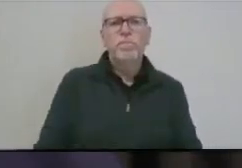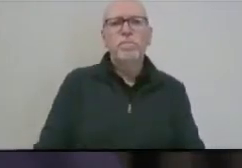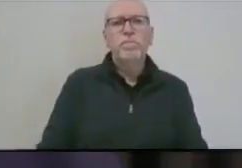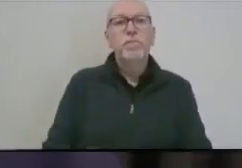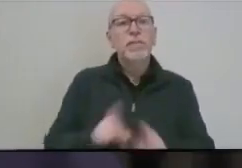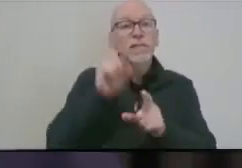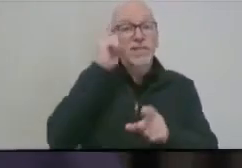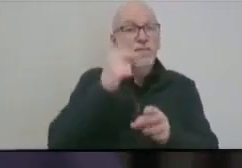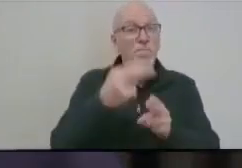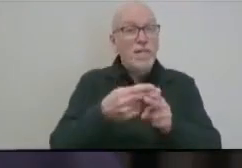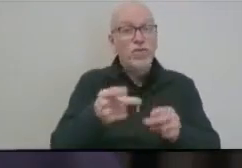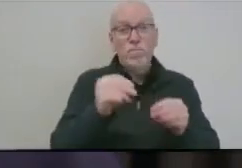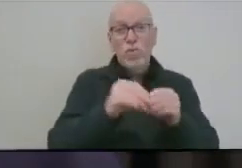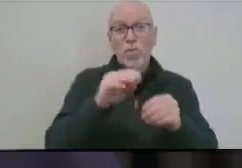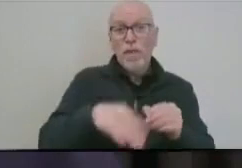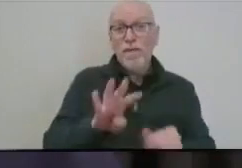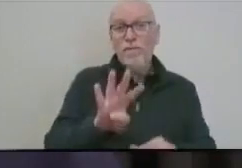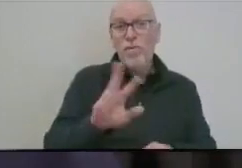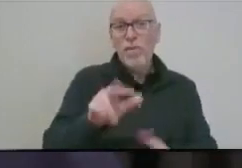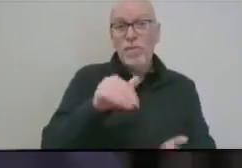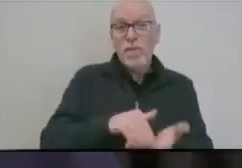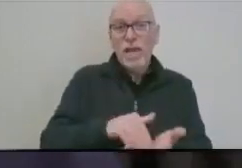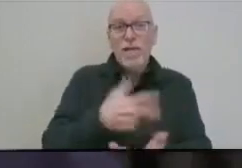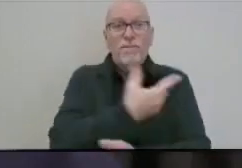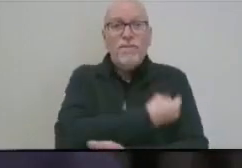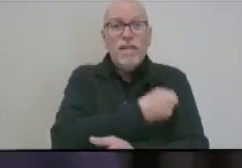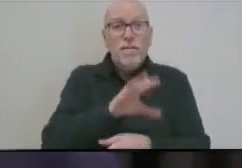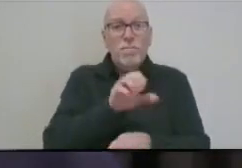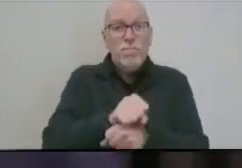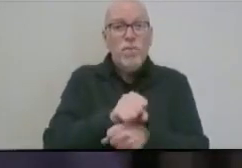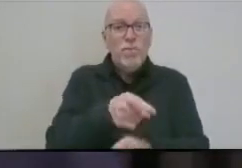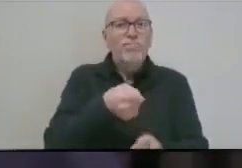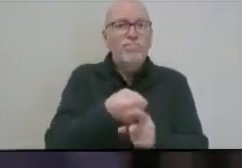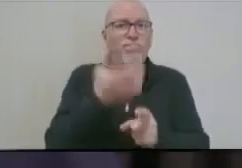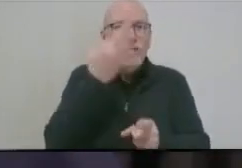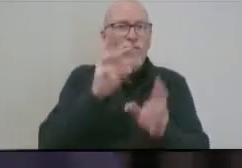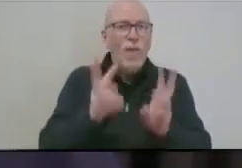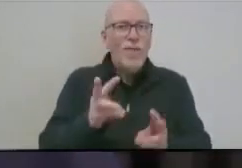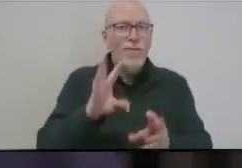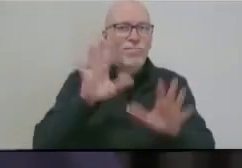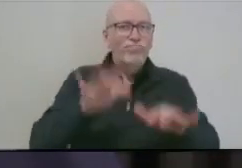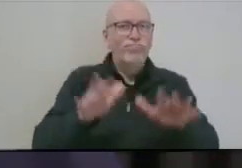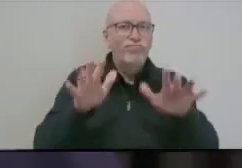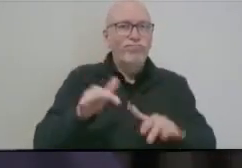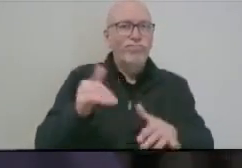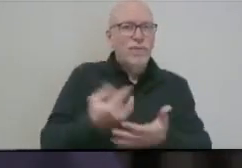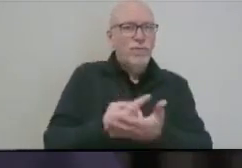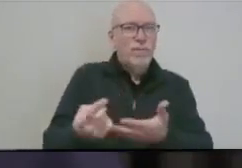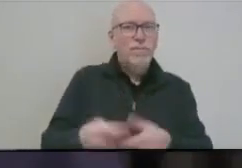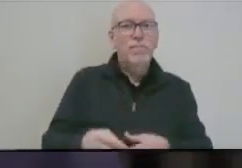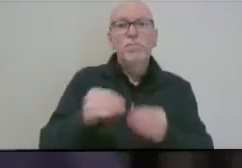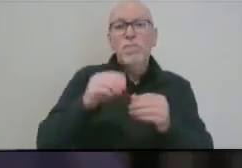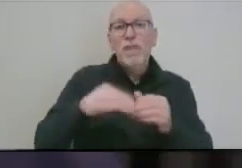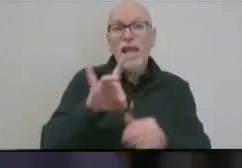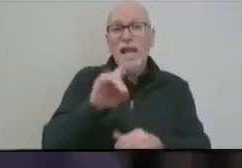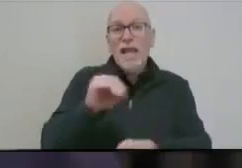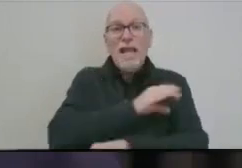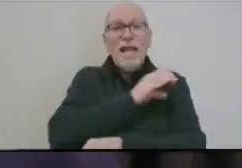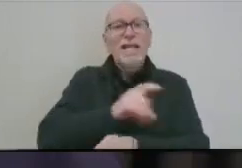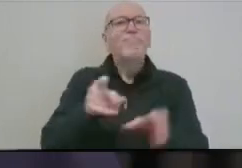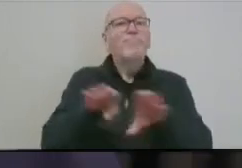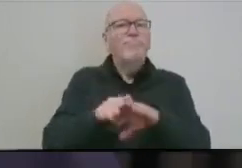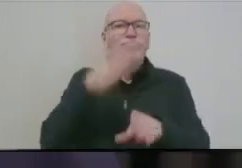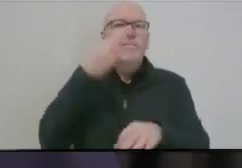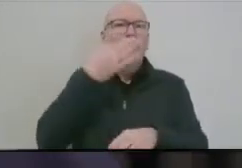mentioned, more than 43,000 vaccine appointments were impacted by the weather this week. More than 80 clinics around the state closed due to inclement